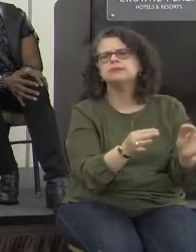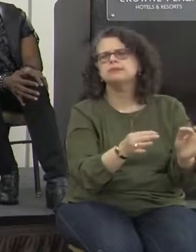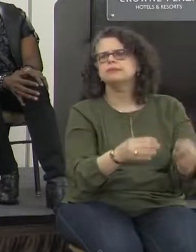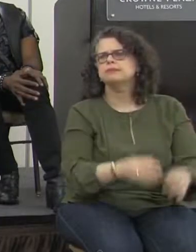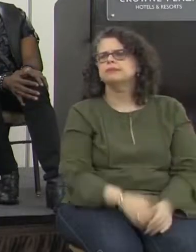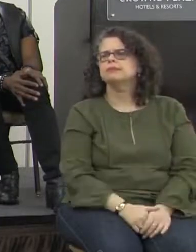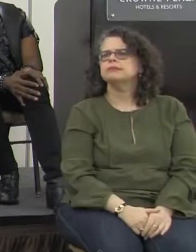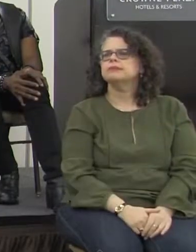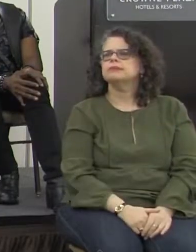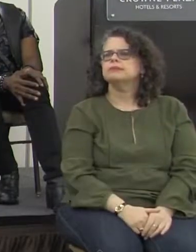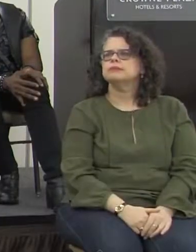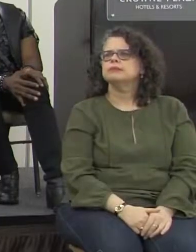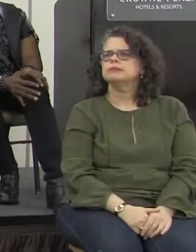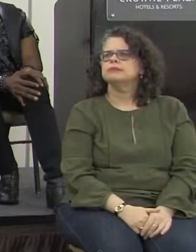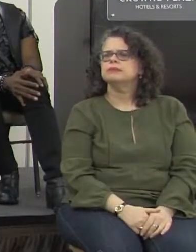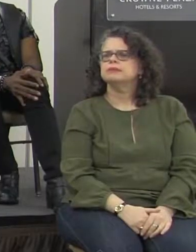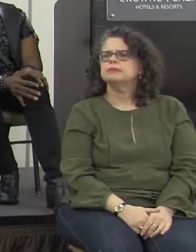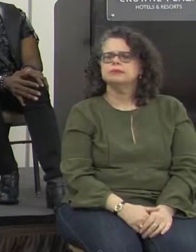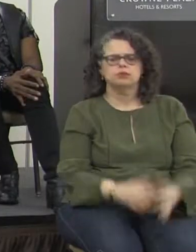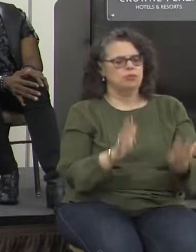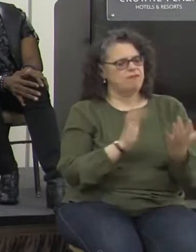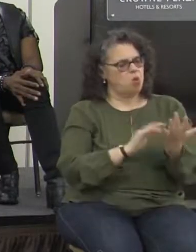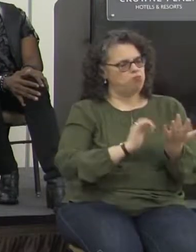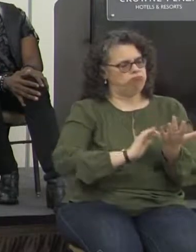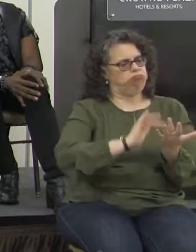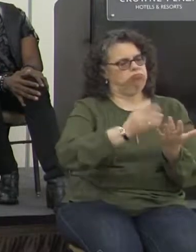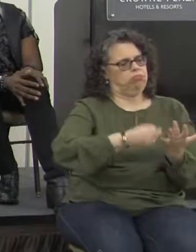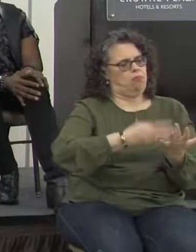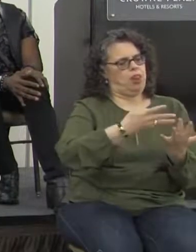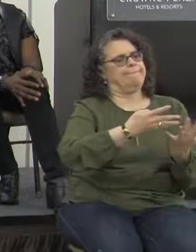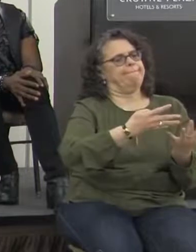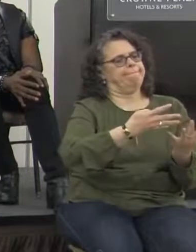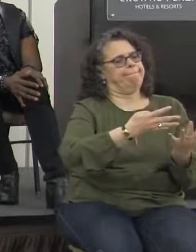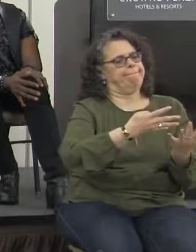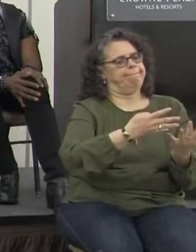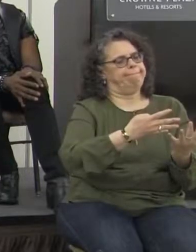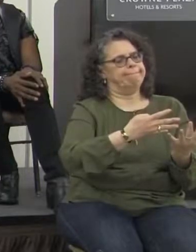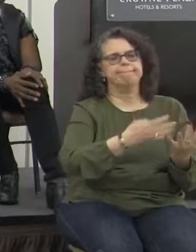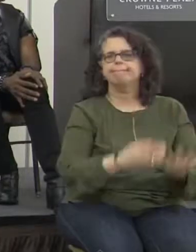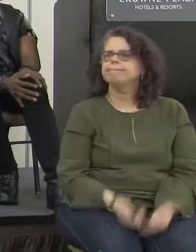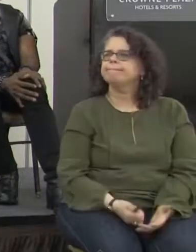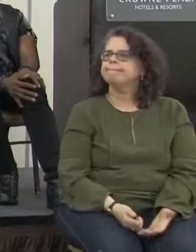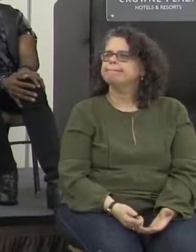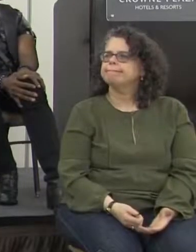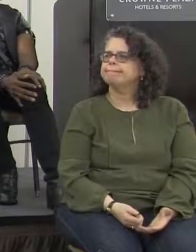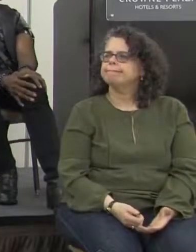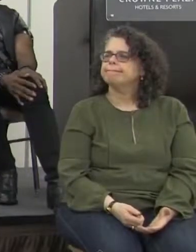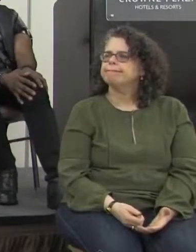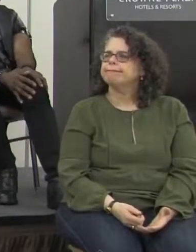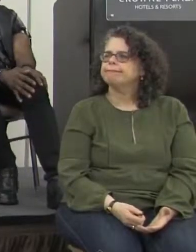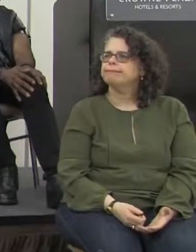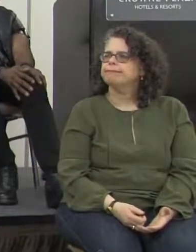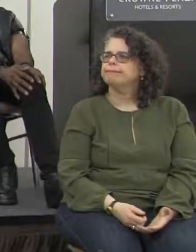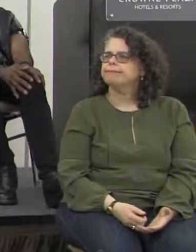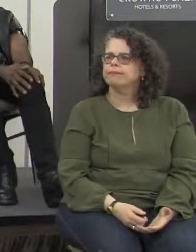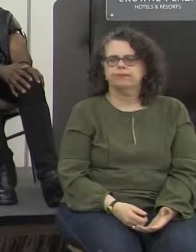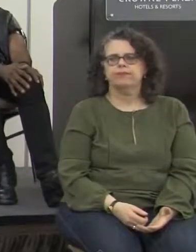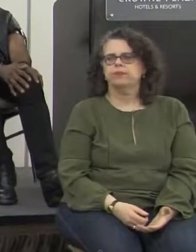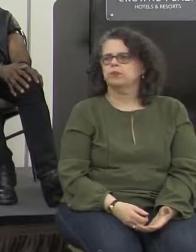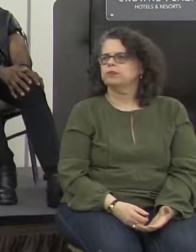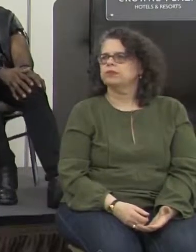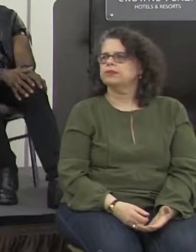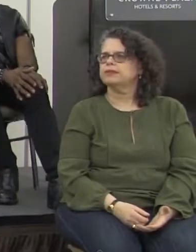fit. Let me pull them up as we have them here somewhere. There we